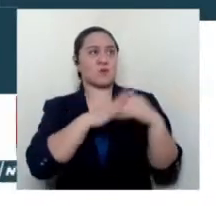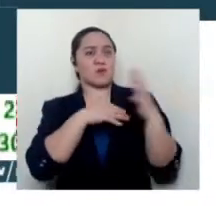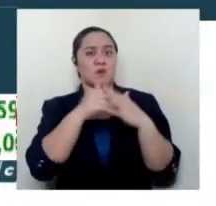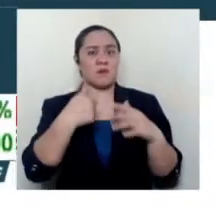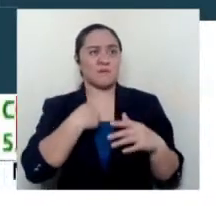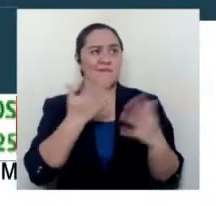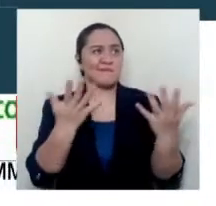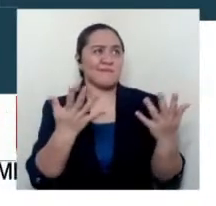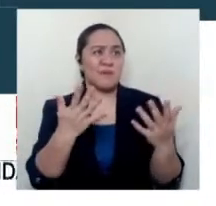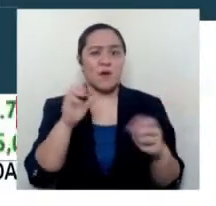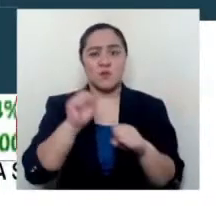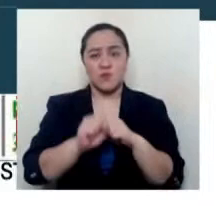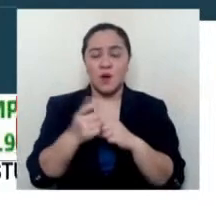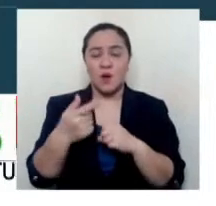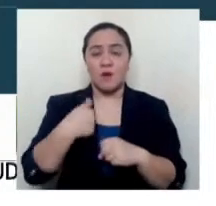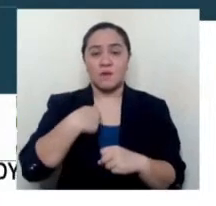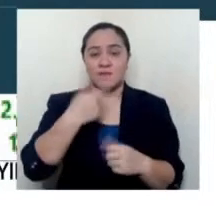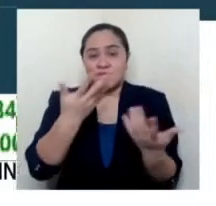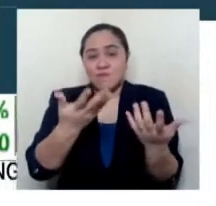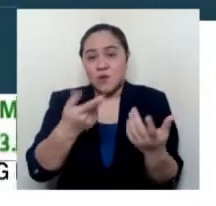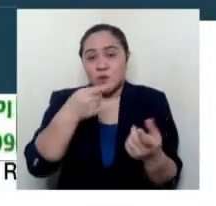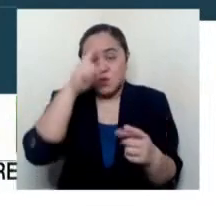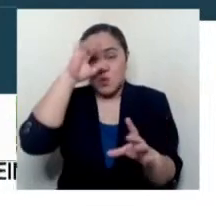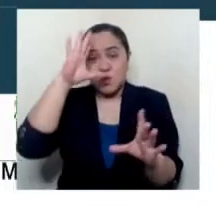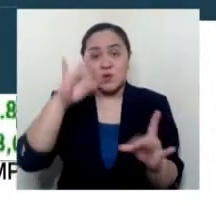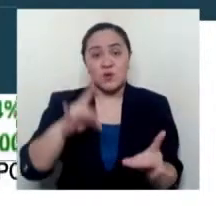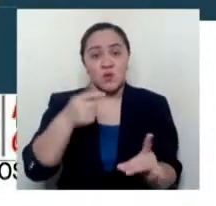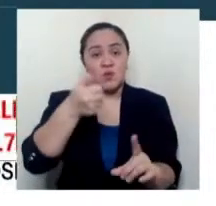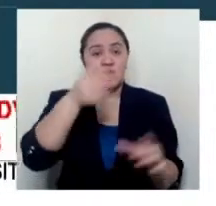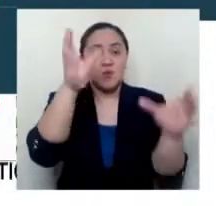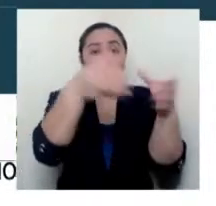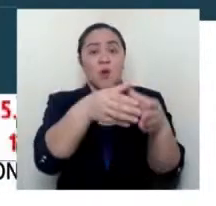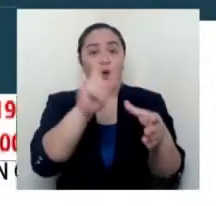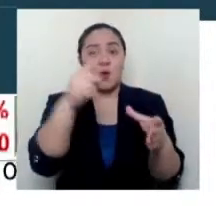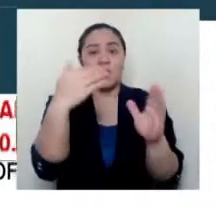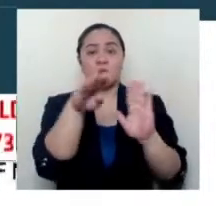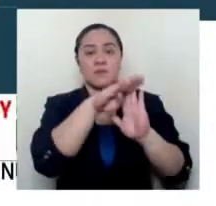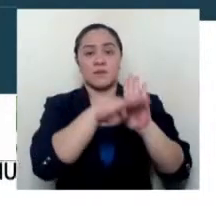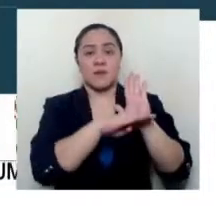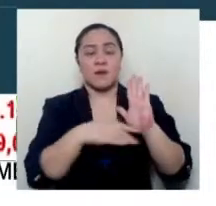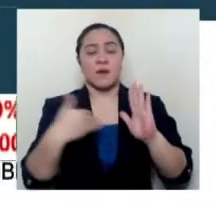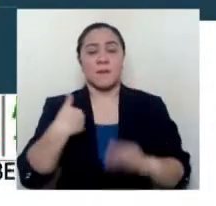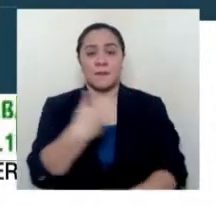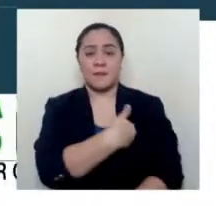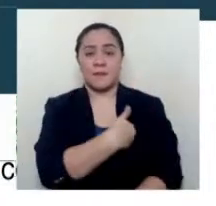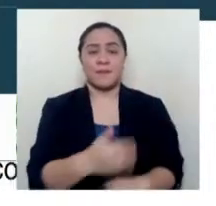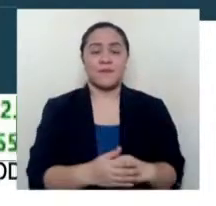then perhaps that's the decision of a party member to still remain with the